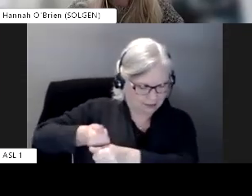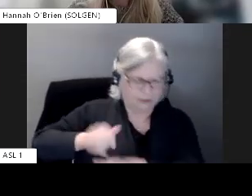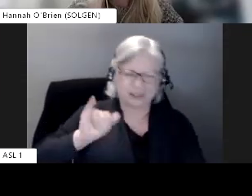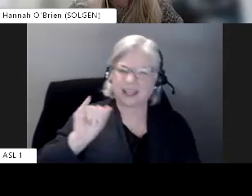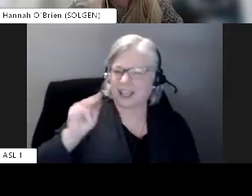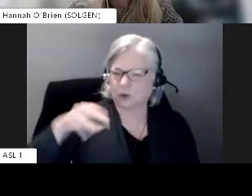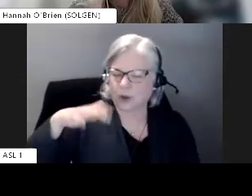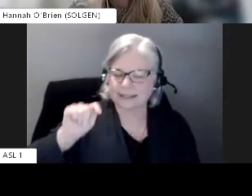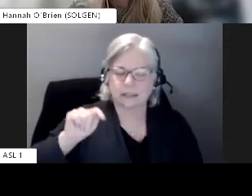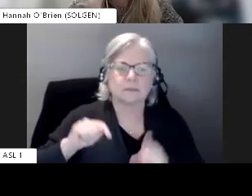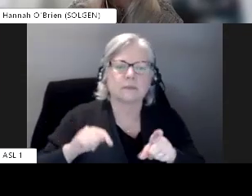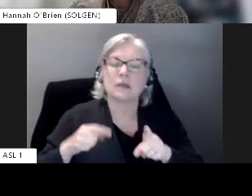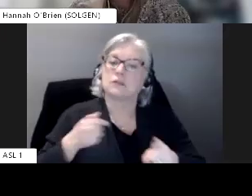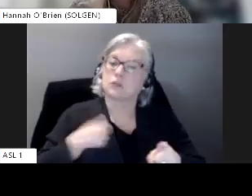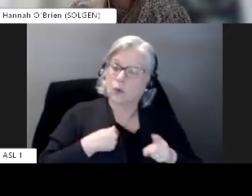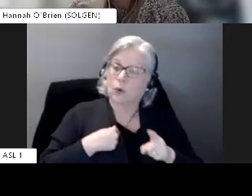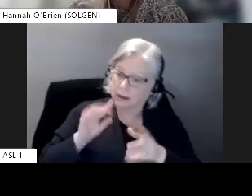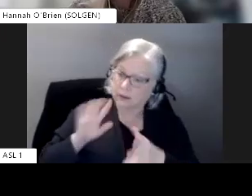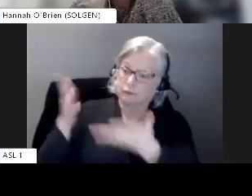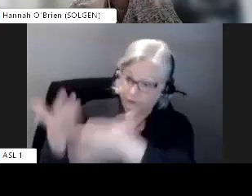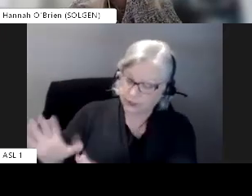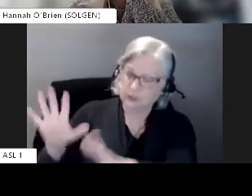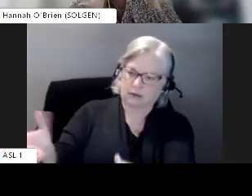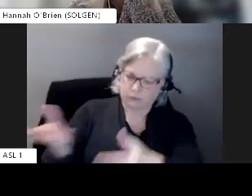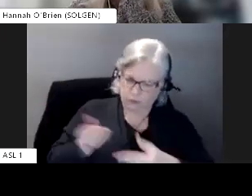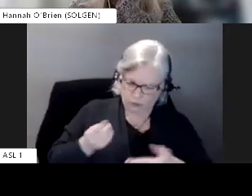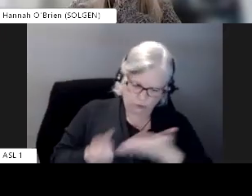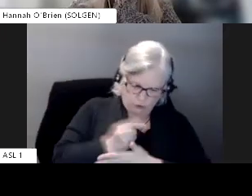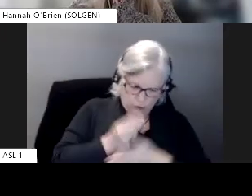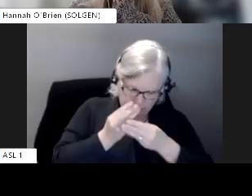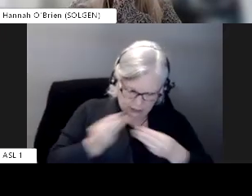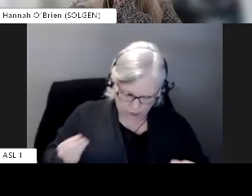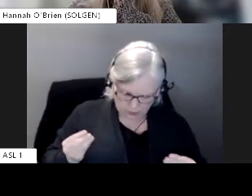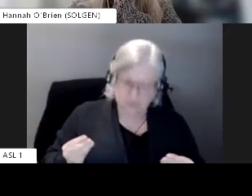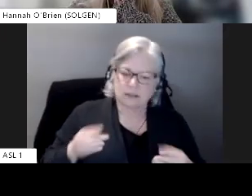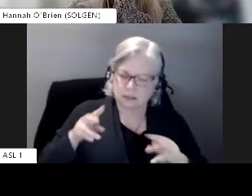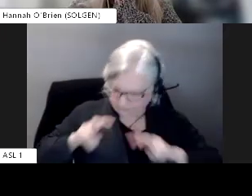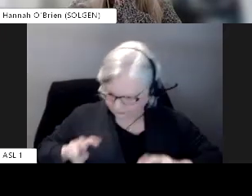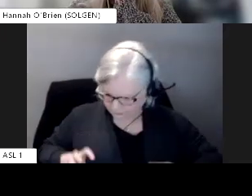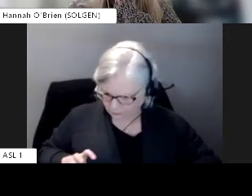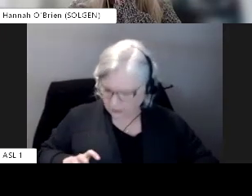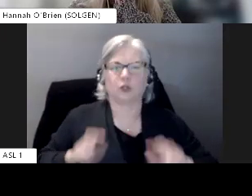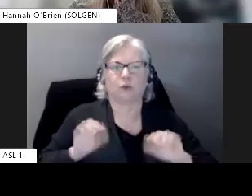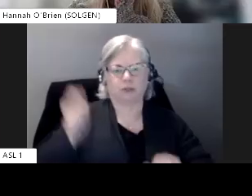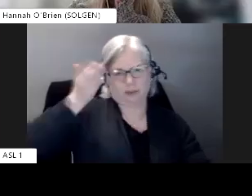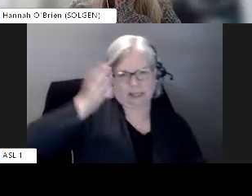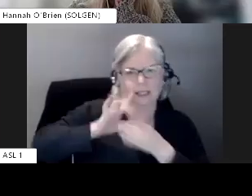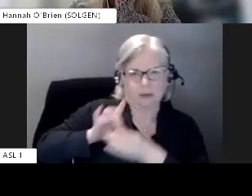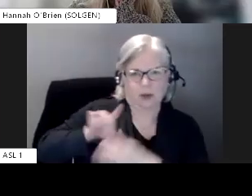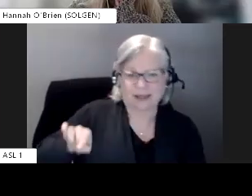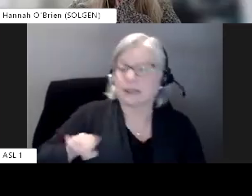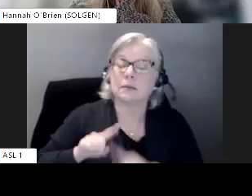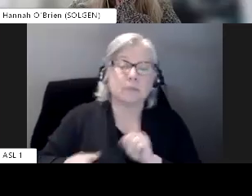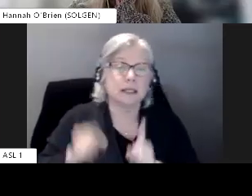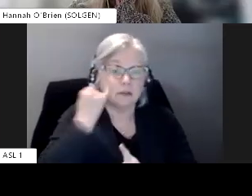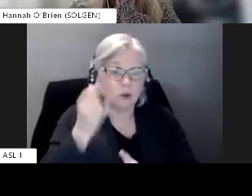have reviewed materials related to the inquest to be able to speak to you about this really important inquest, but I may not be able to answer every